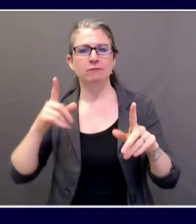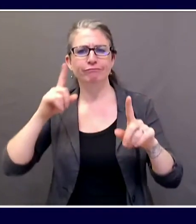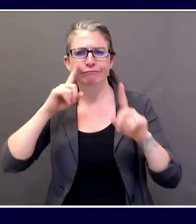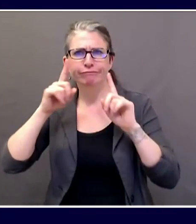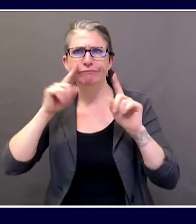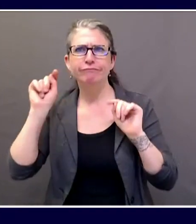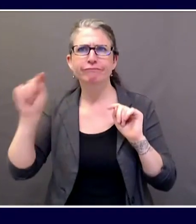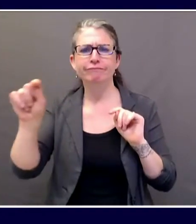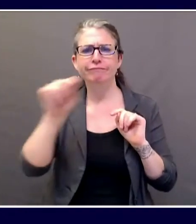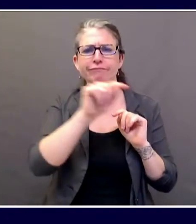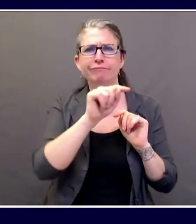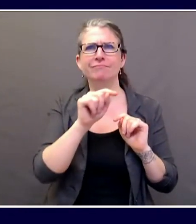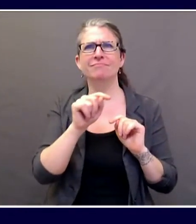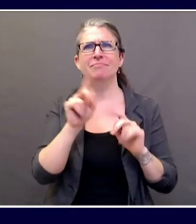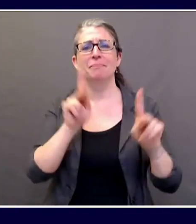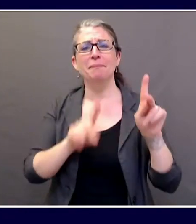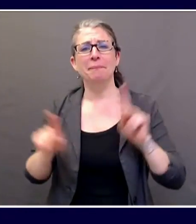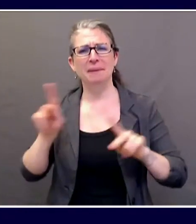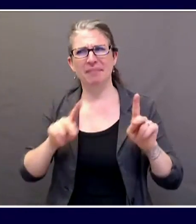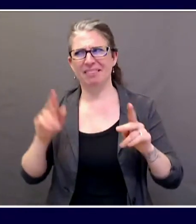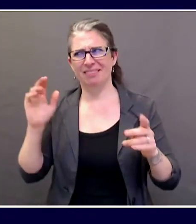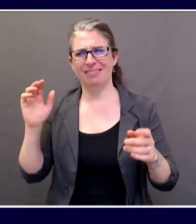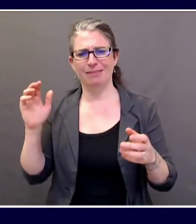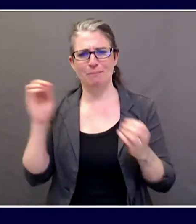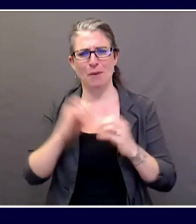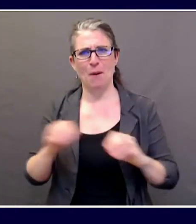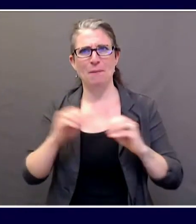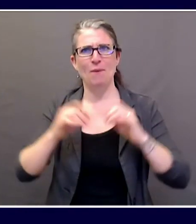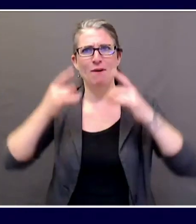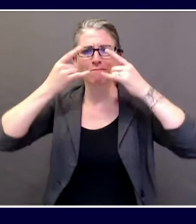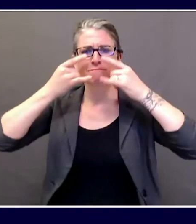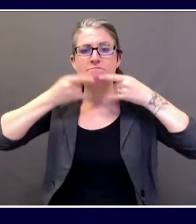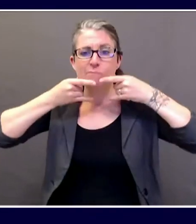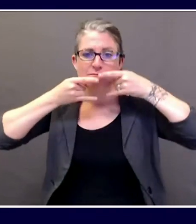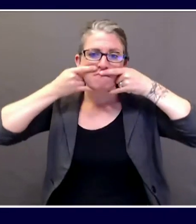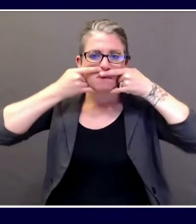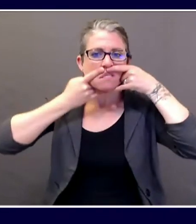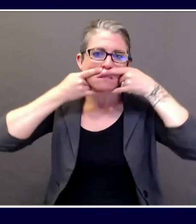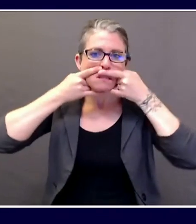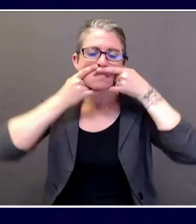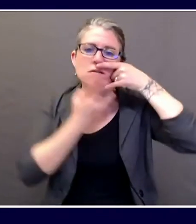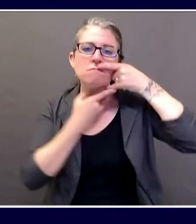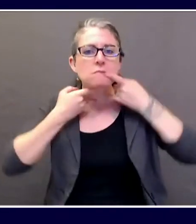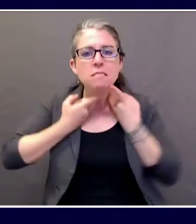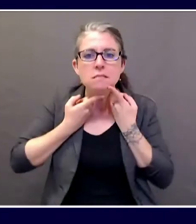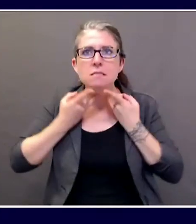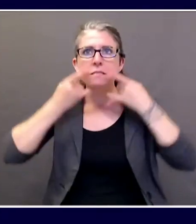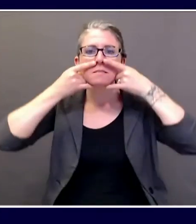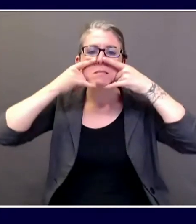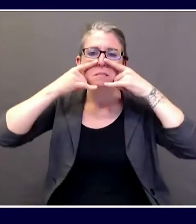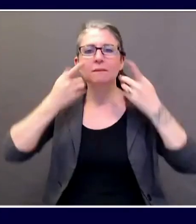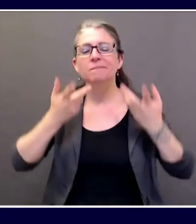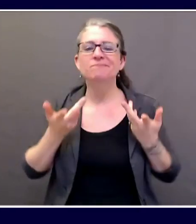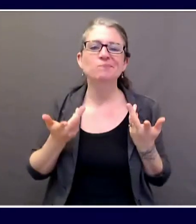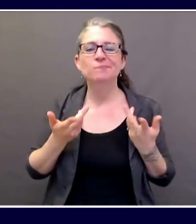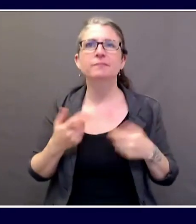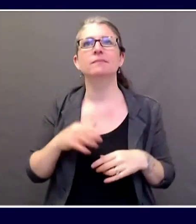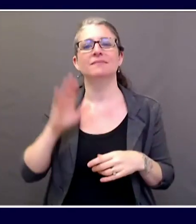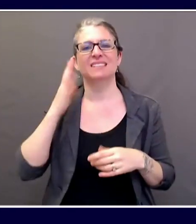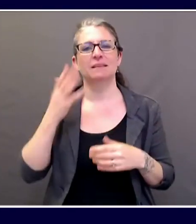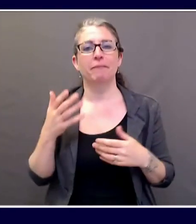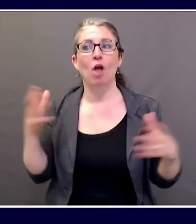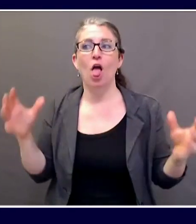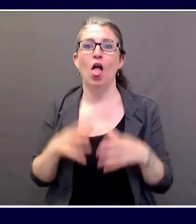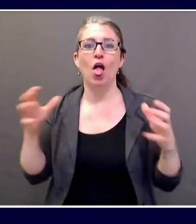in groups or go outside without masks on. And earlier you had mentioned, the rise in cases among young people.